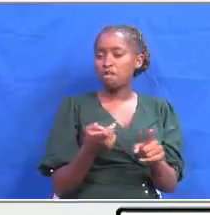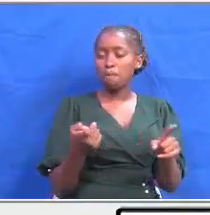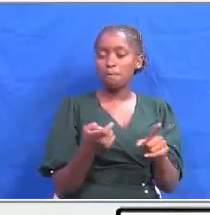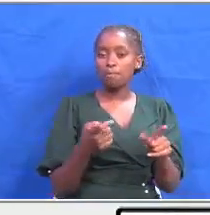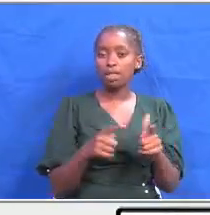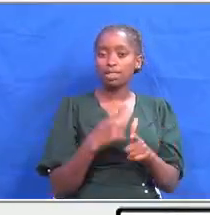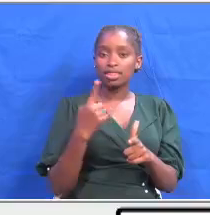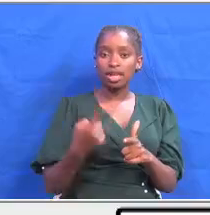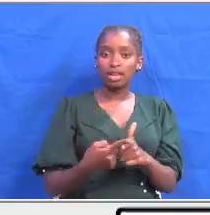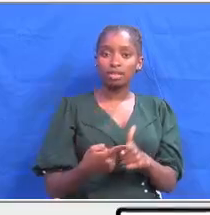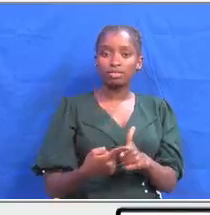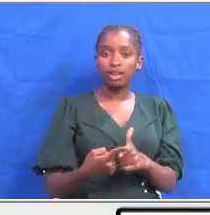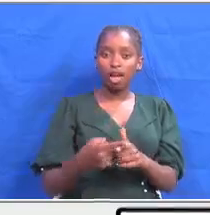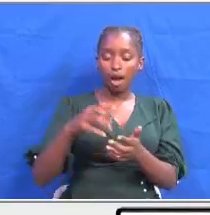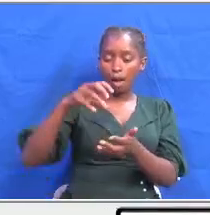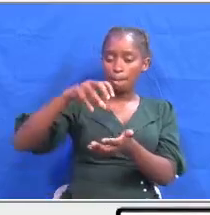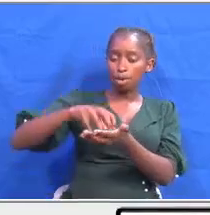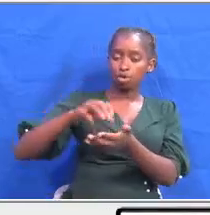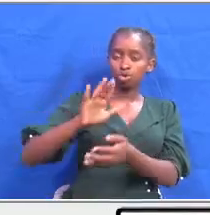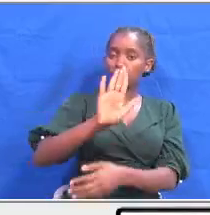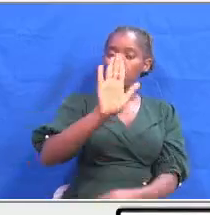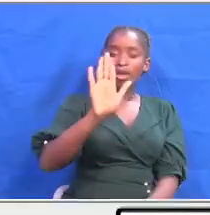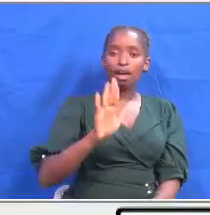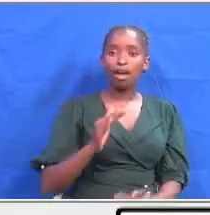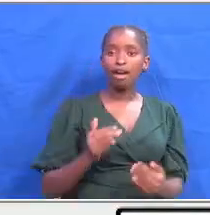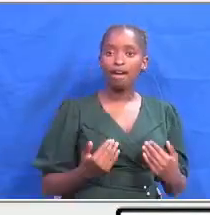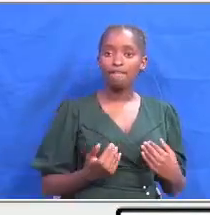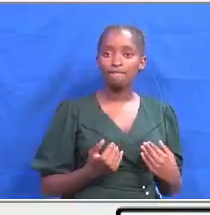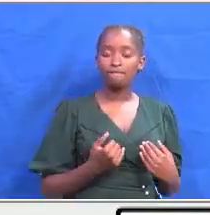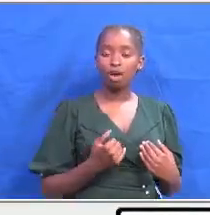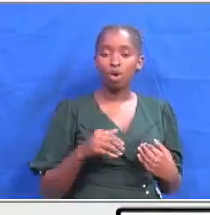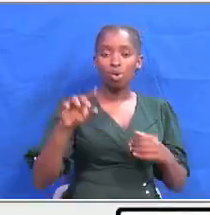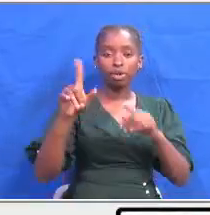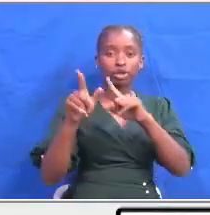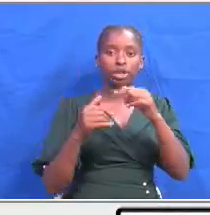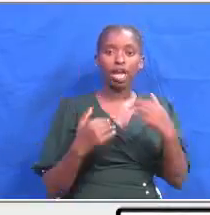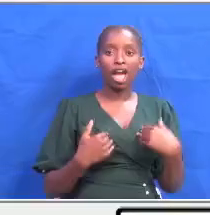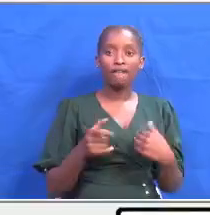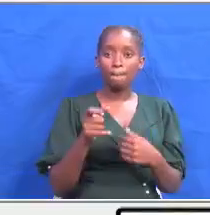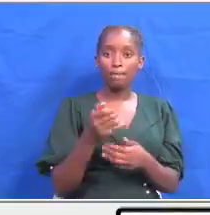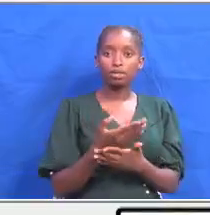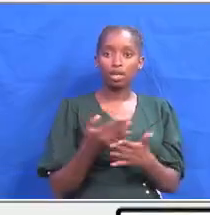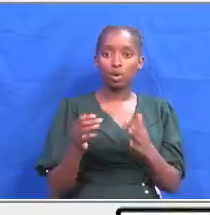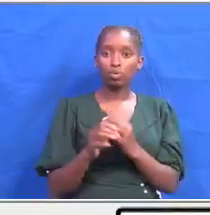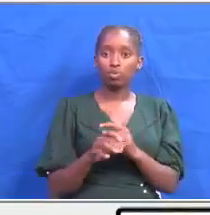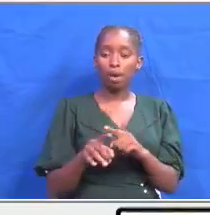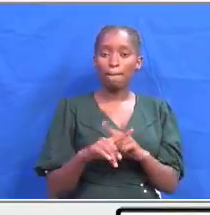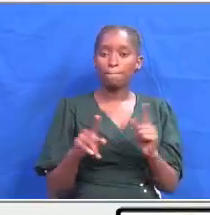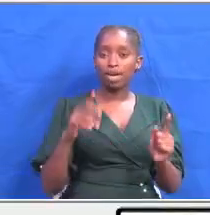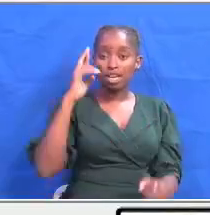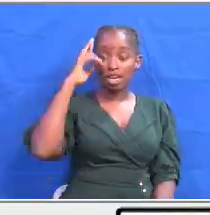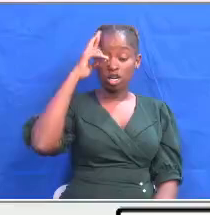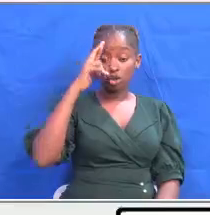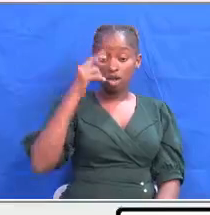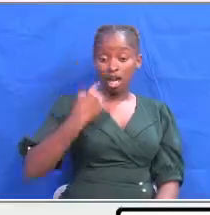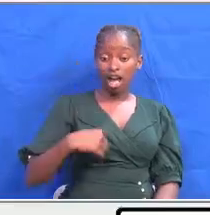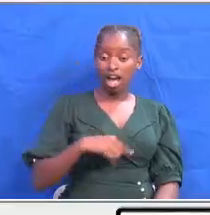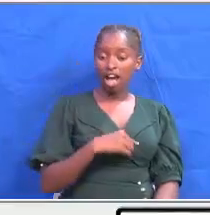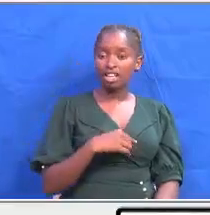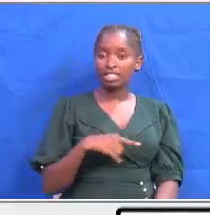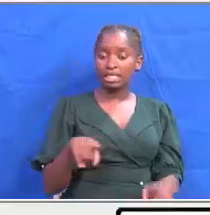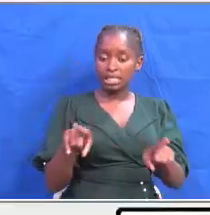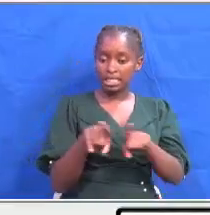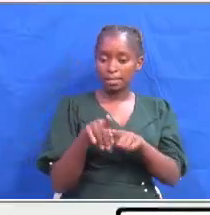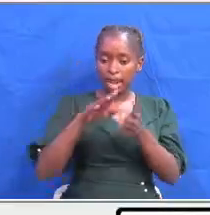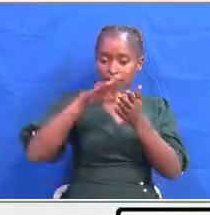their seat. You give it to them. Nobody will question. The purpose of us also